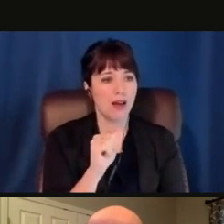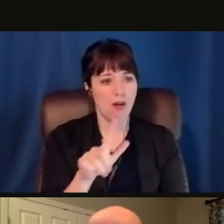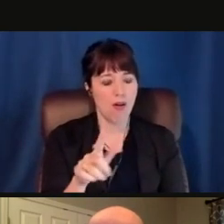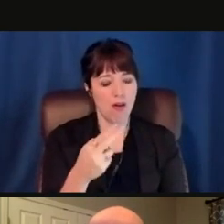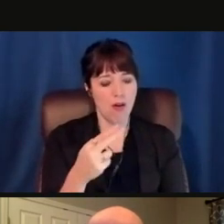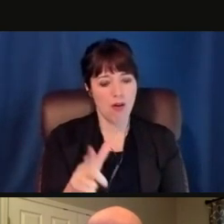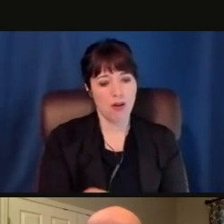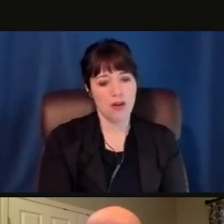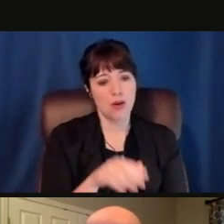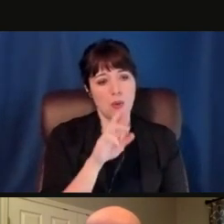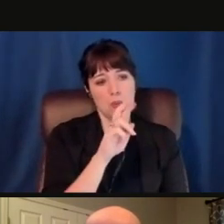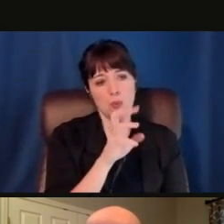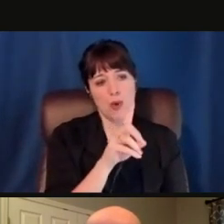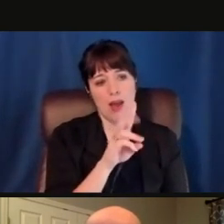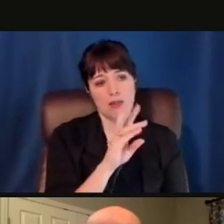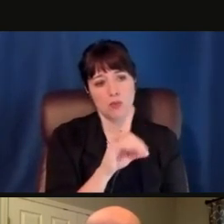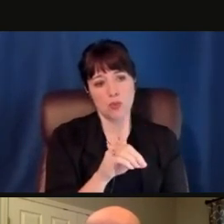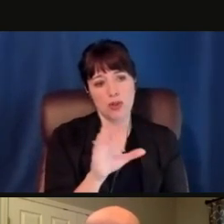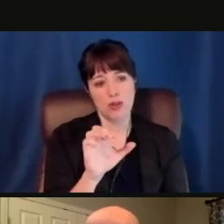Sequoia Crossings.